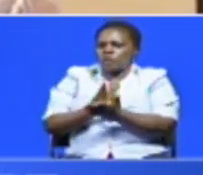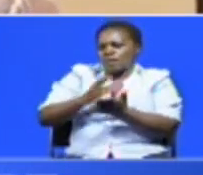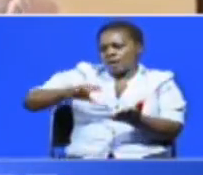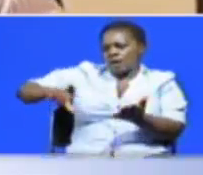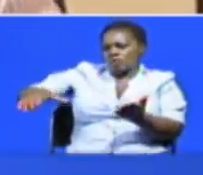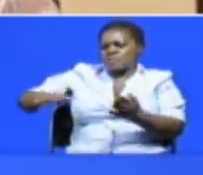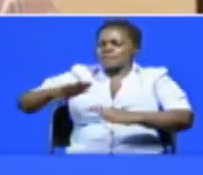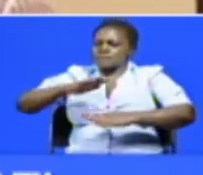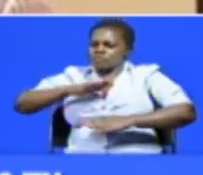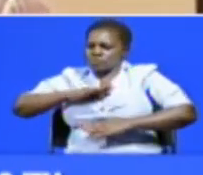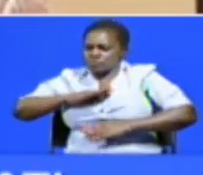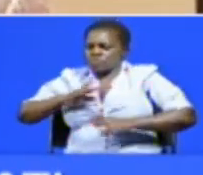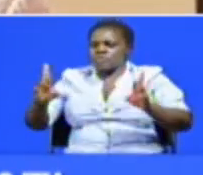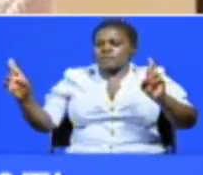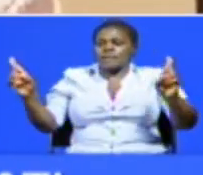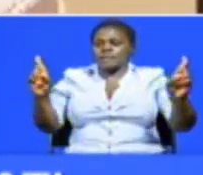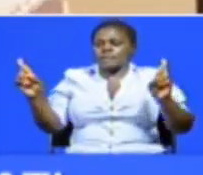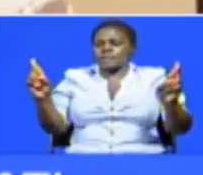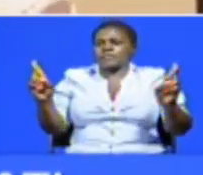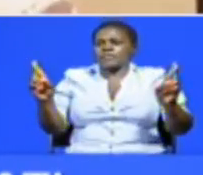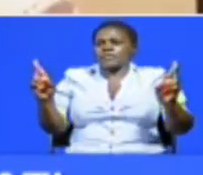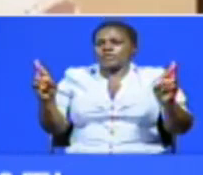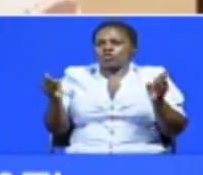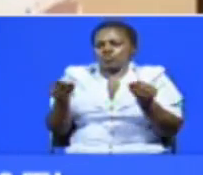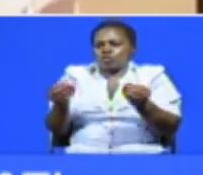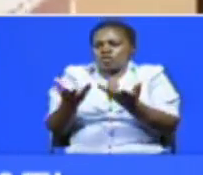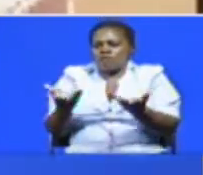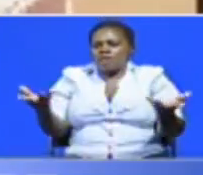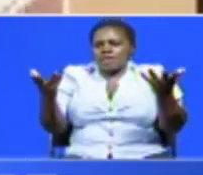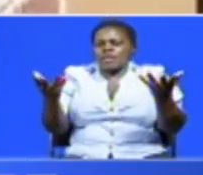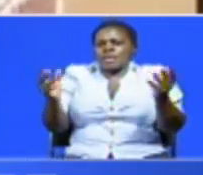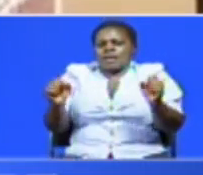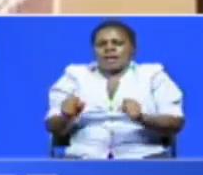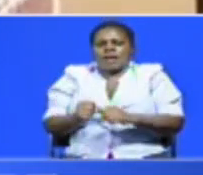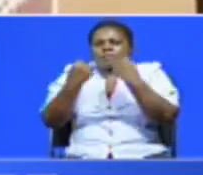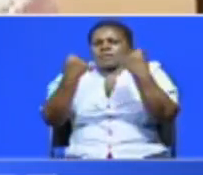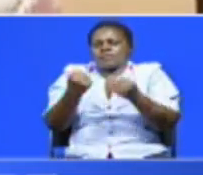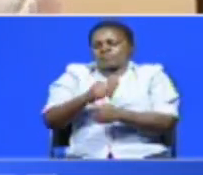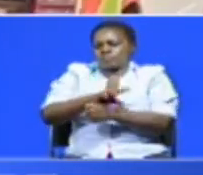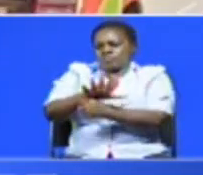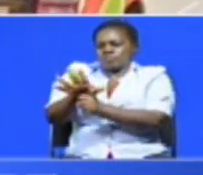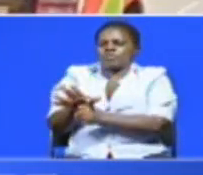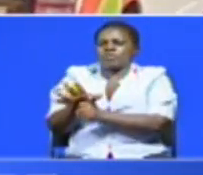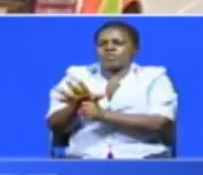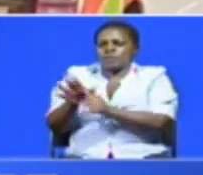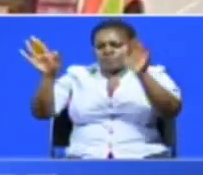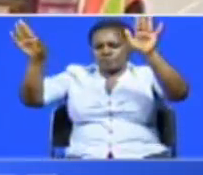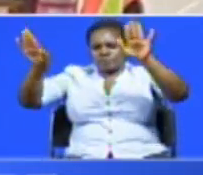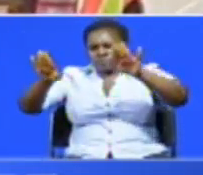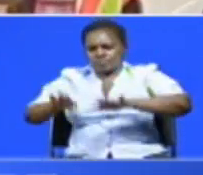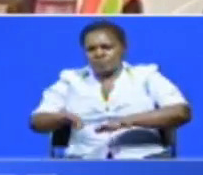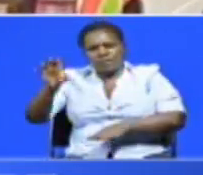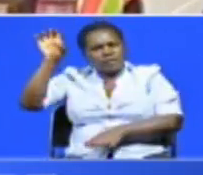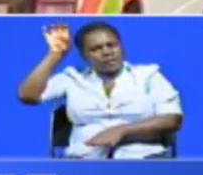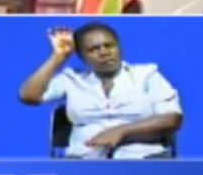county is adequately equipped to handle any breakout in this county. In Rift Valley,